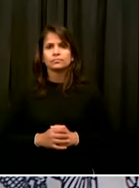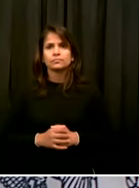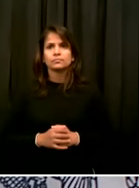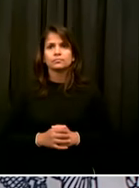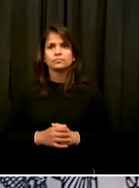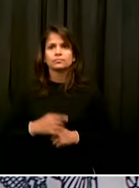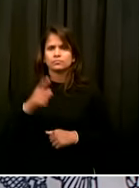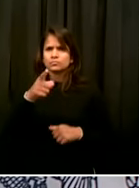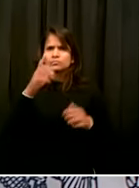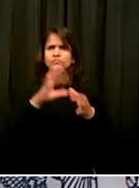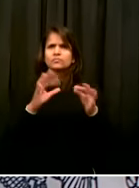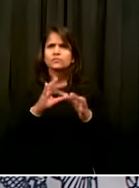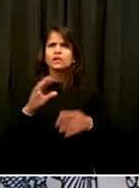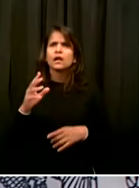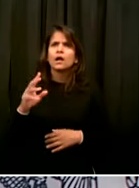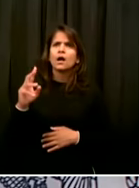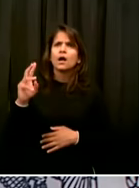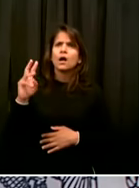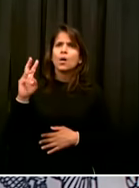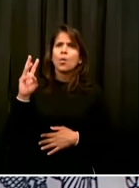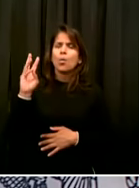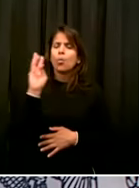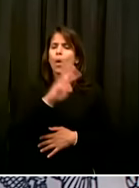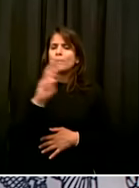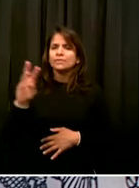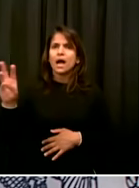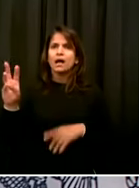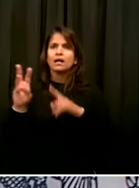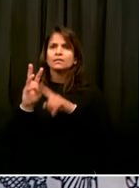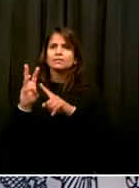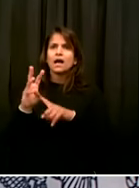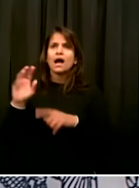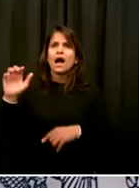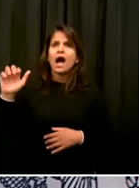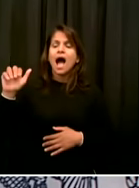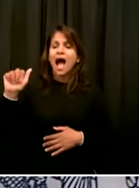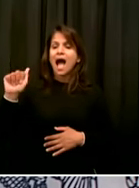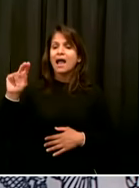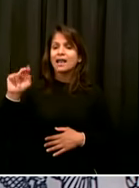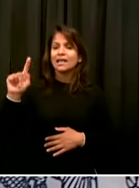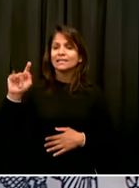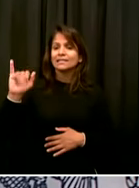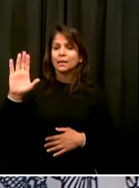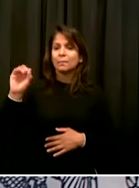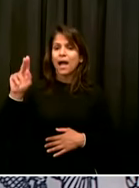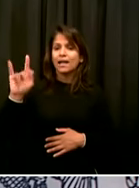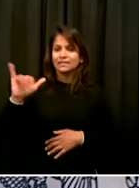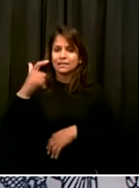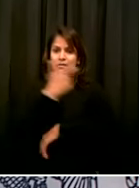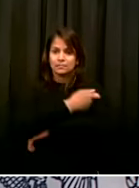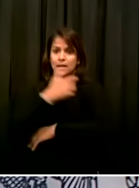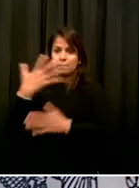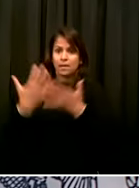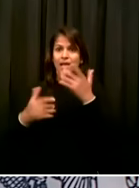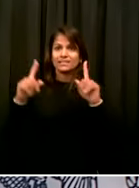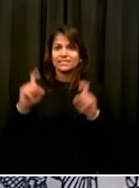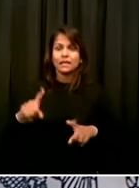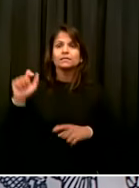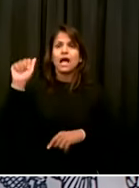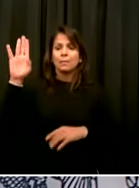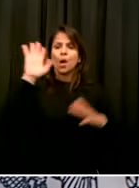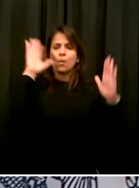we know the infection rate as it's happening, more or less, per zip code, so that we would